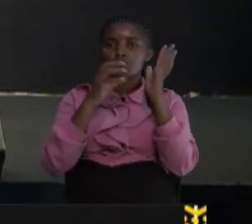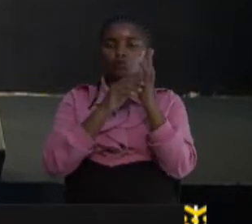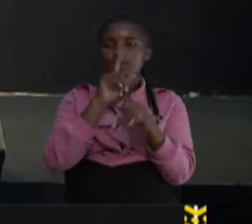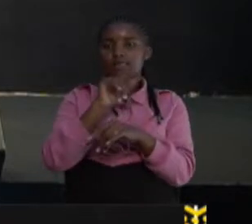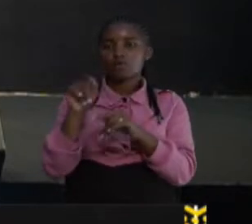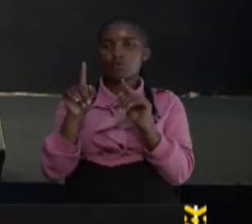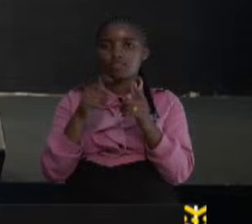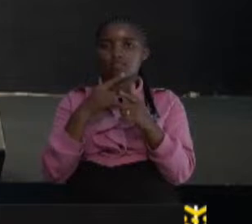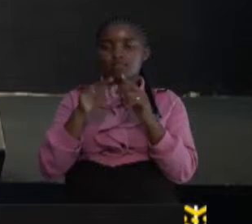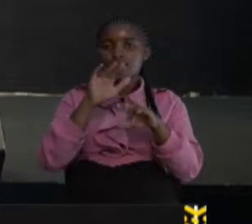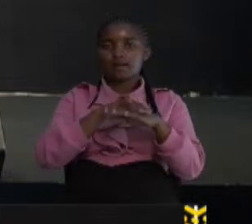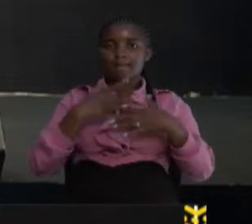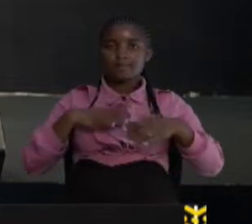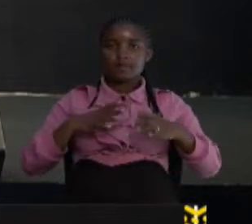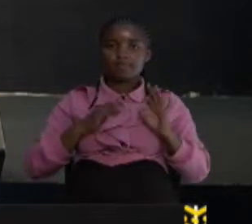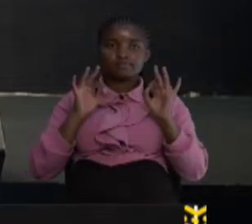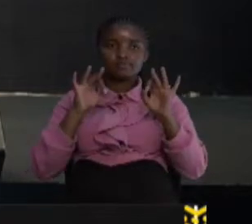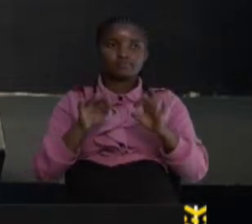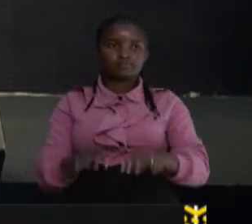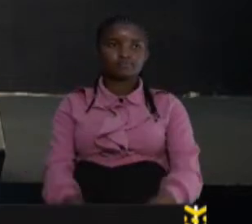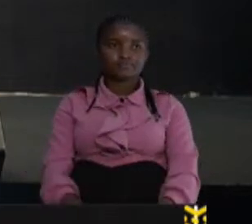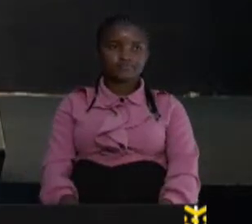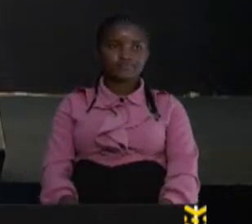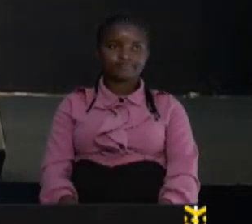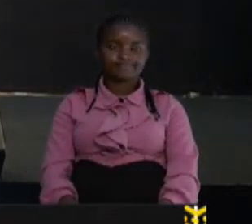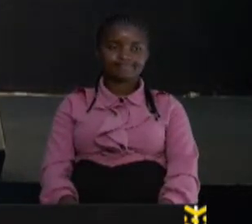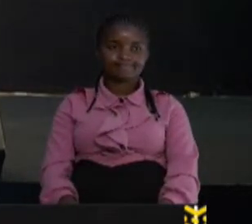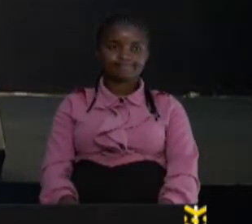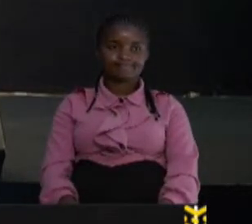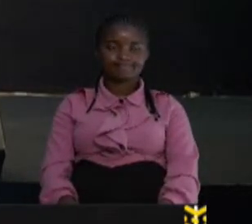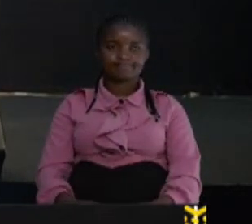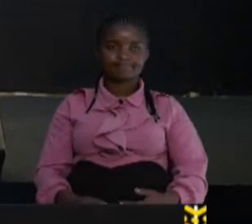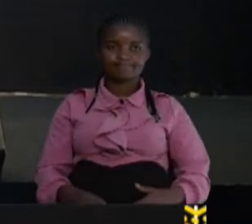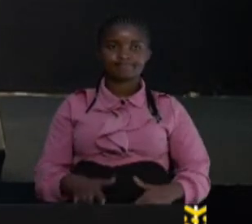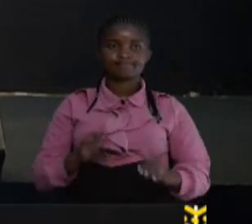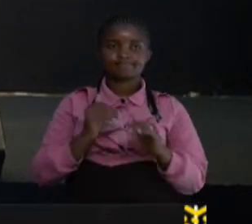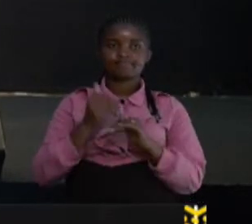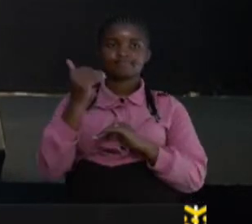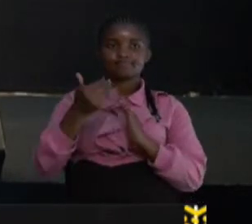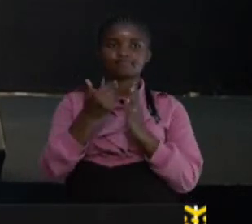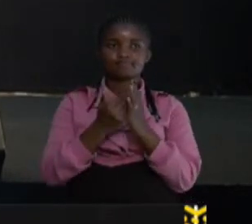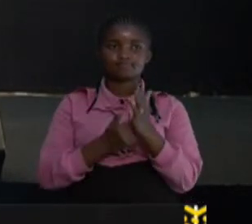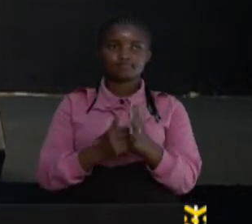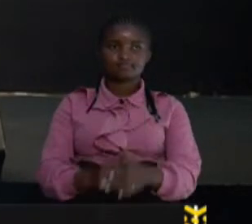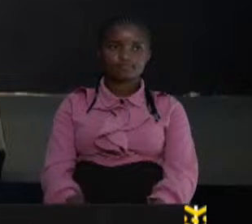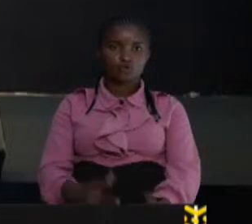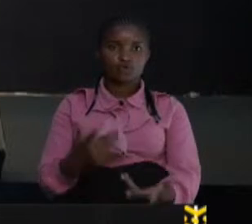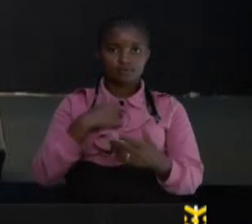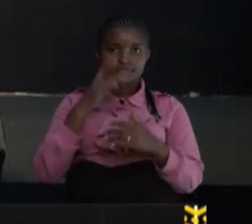your audience retained. The next slide. Or am I done?